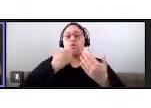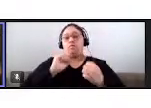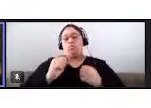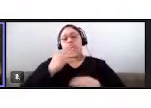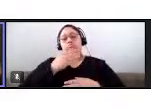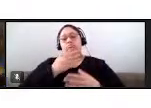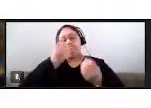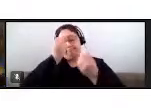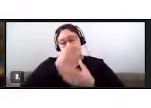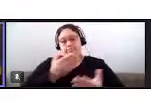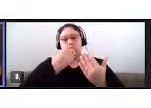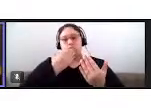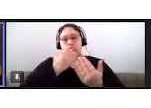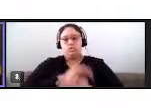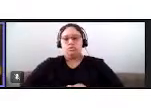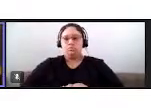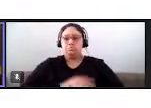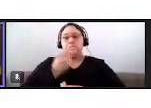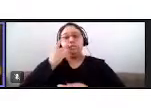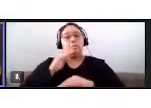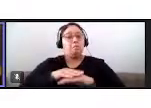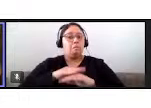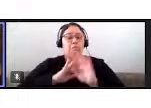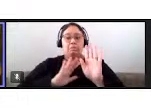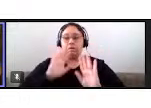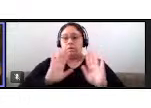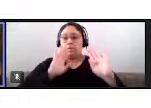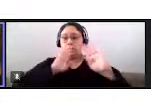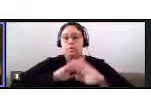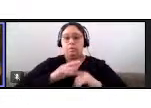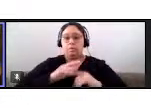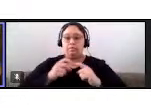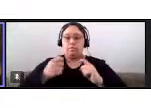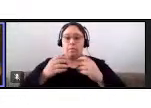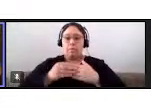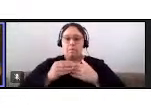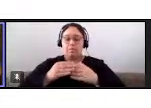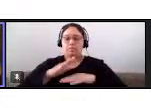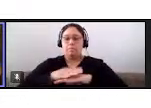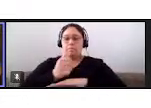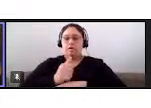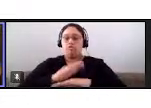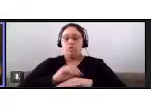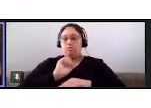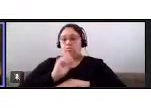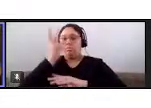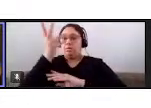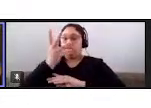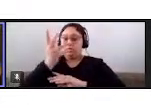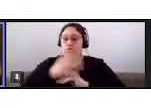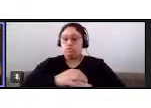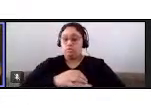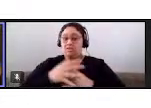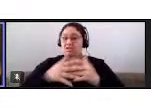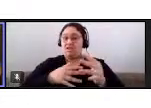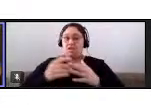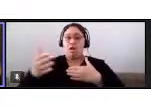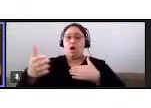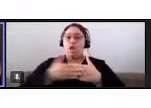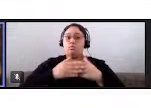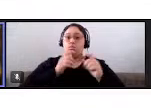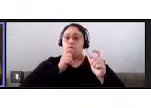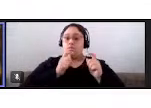Mr. Dolman. I don't see any further hands from the members based on this presentation. Are there any